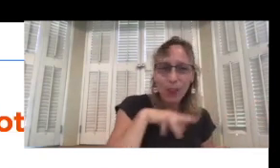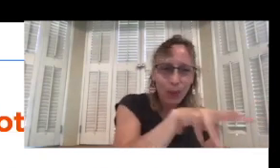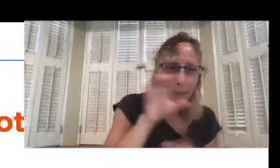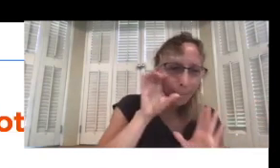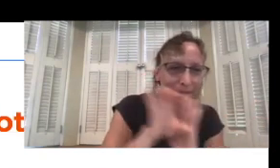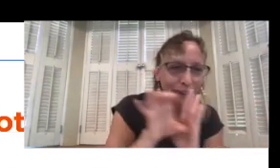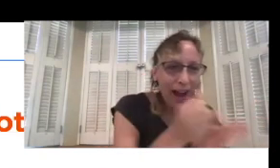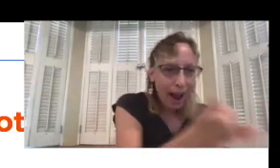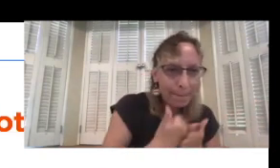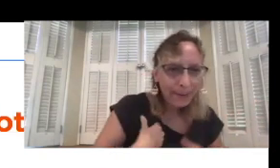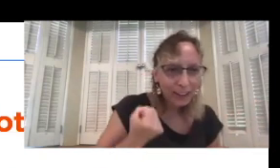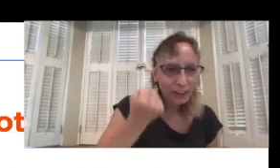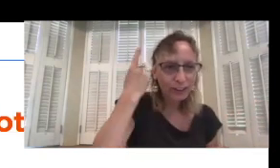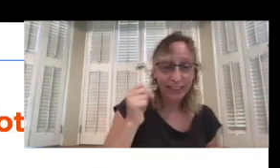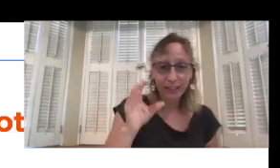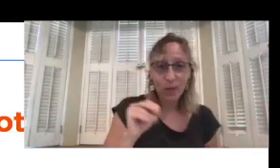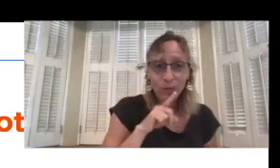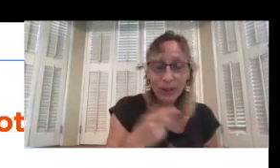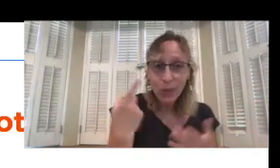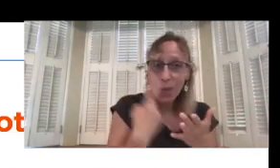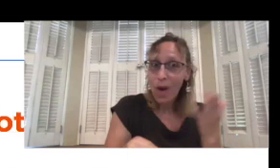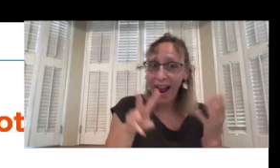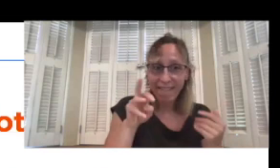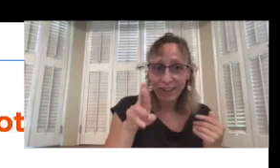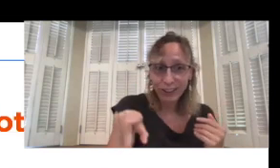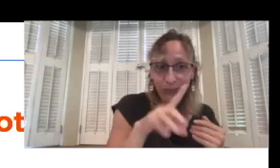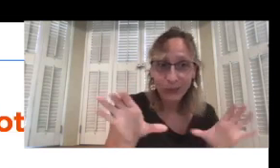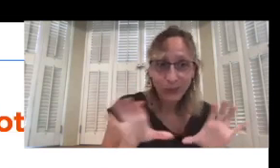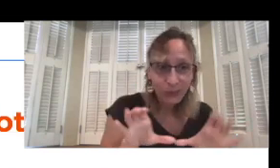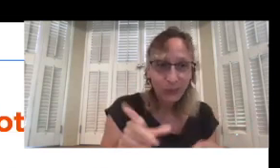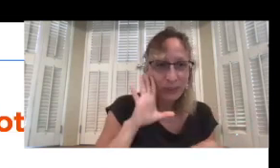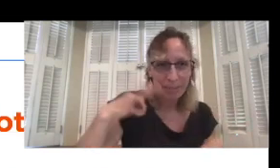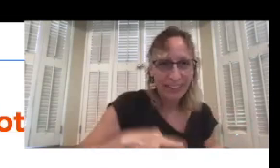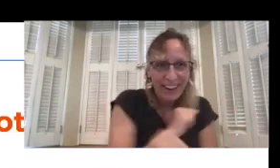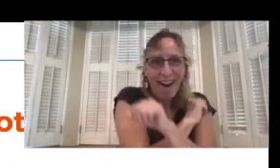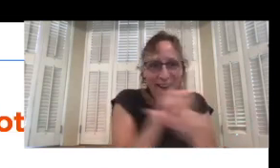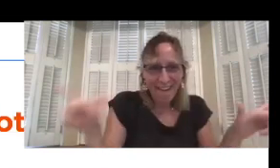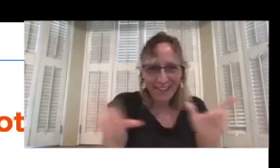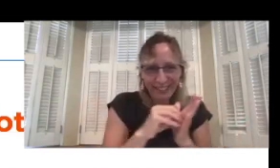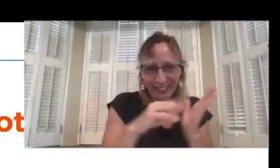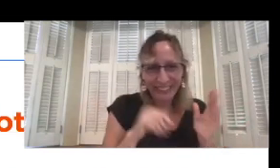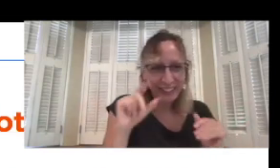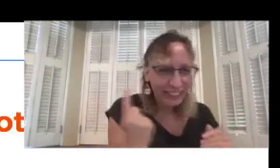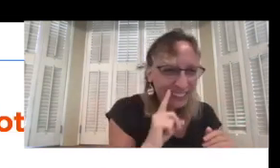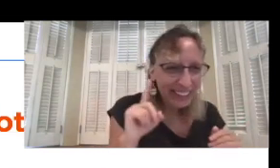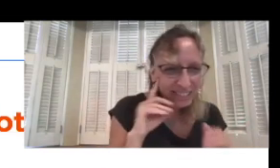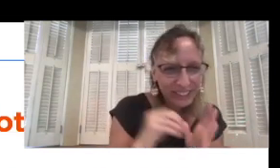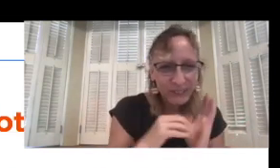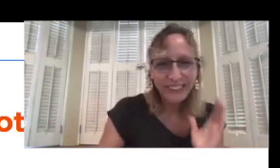Now, we know that students have different learning styles. Some prefer listening to